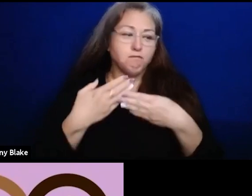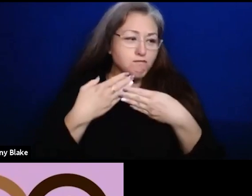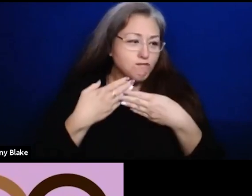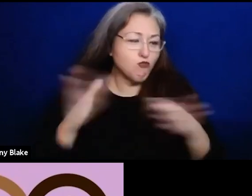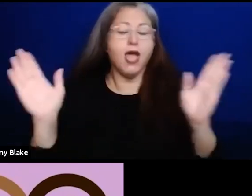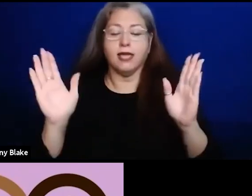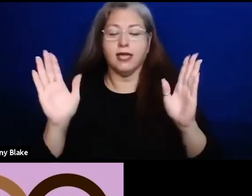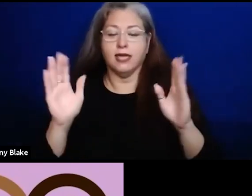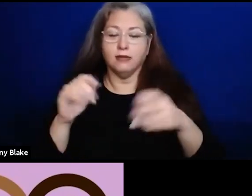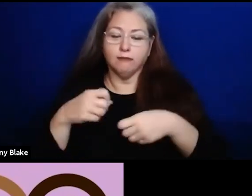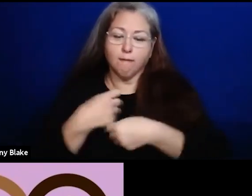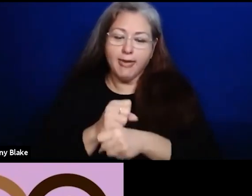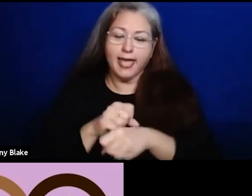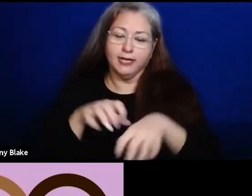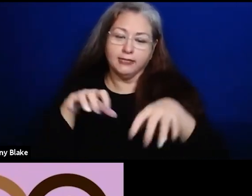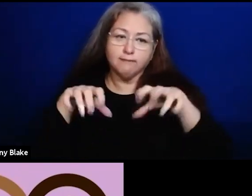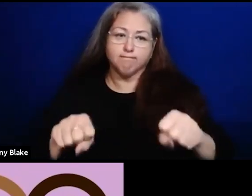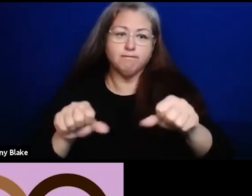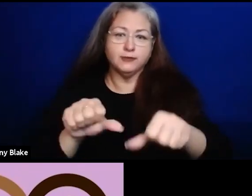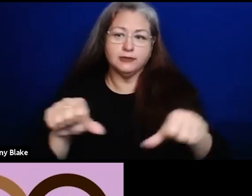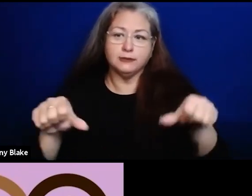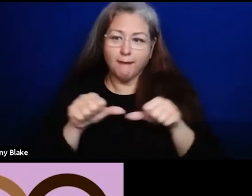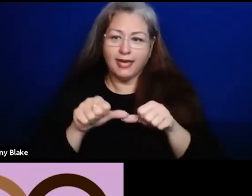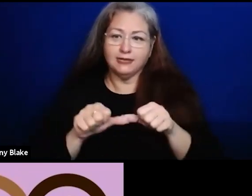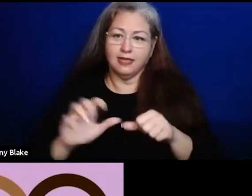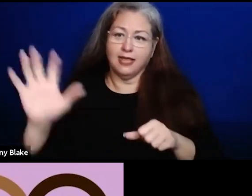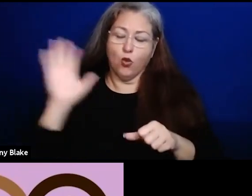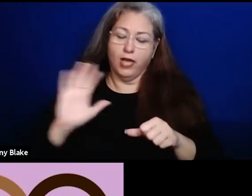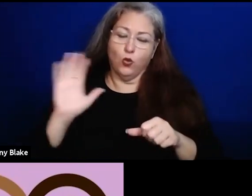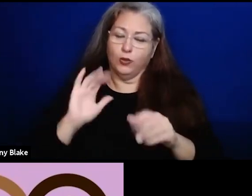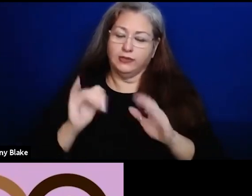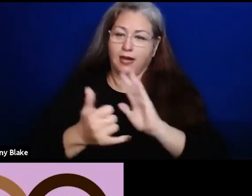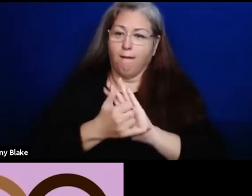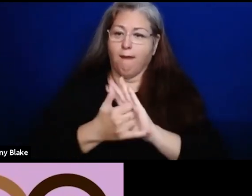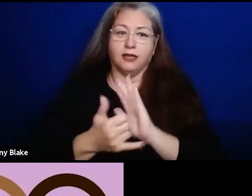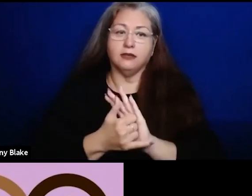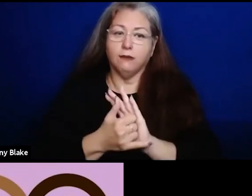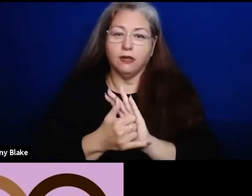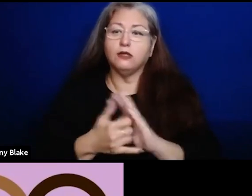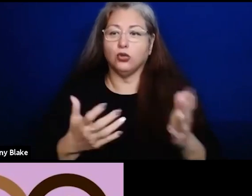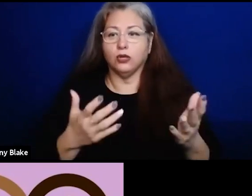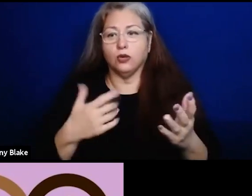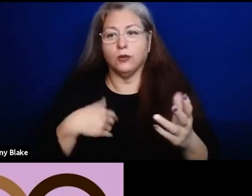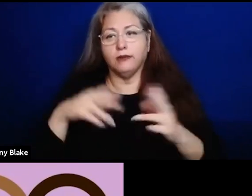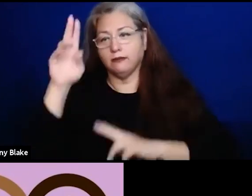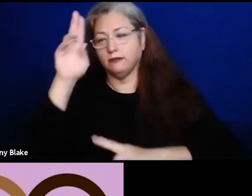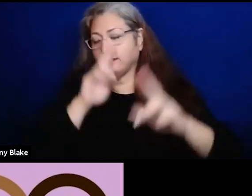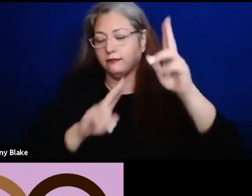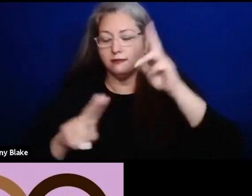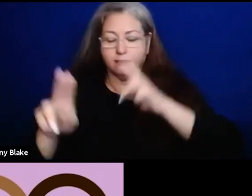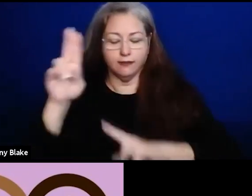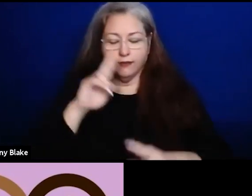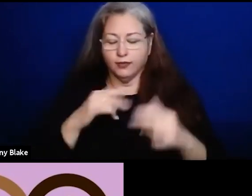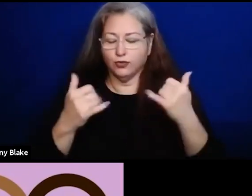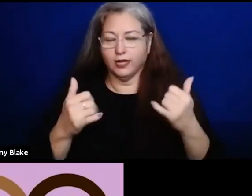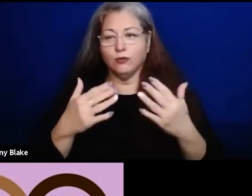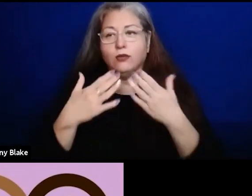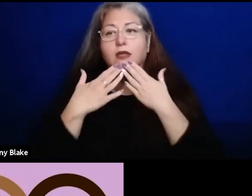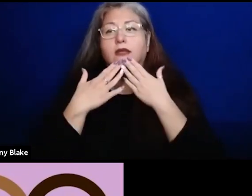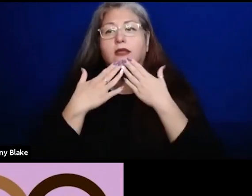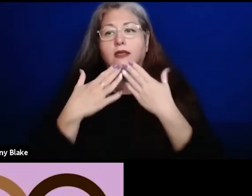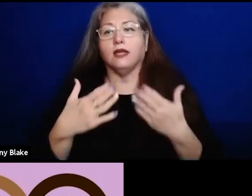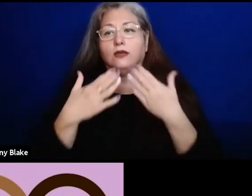and spaces that were impossible to be envisioned before. So we honor them today and we thank you for being with